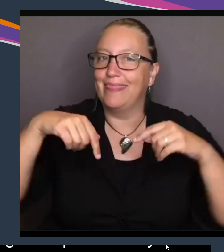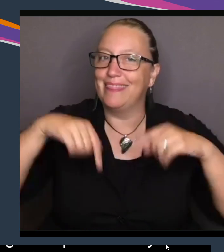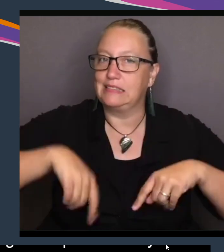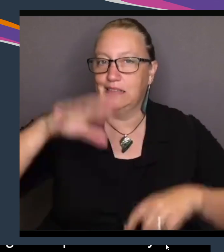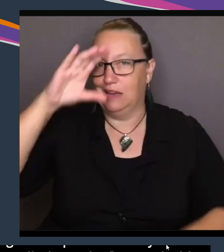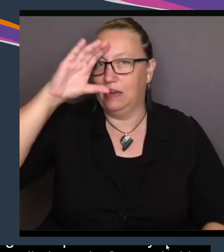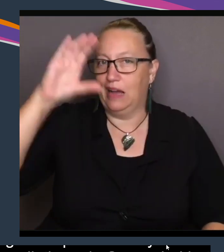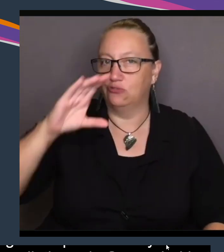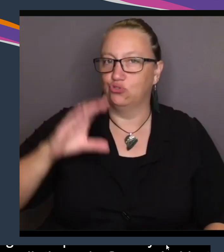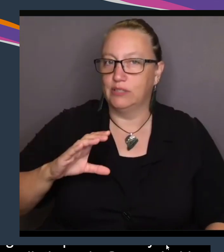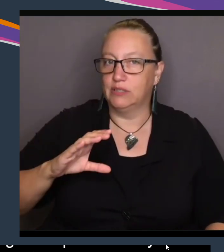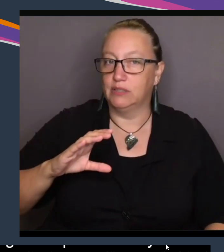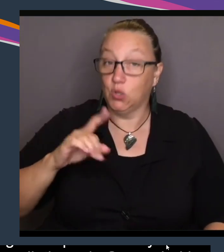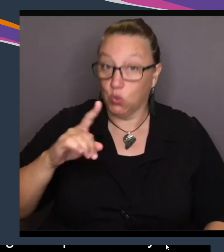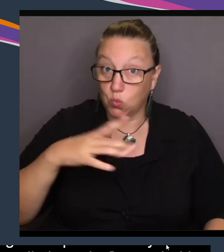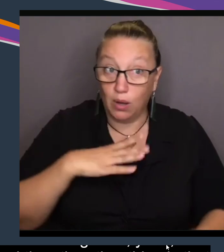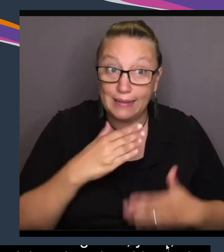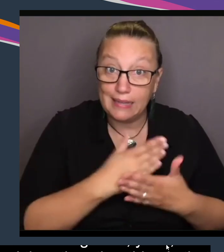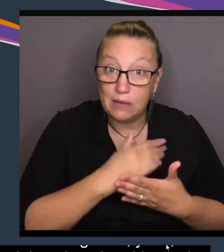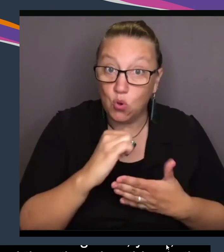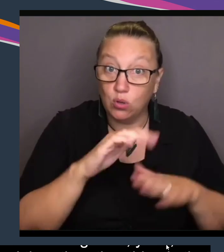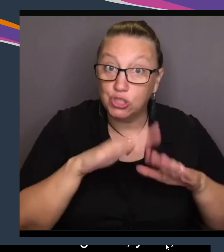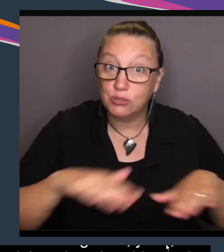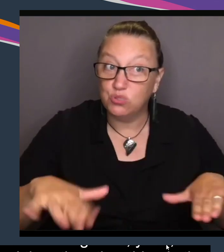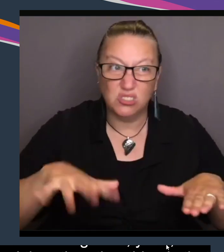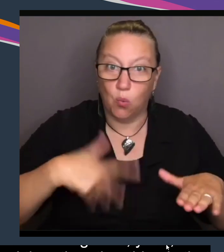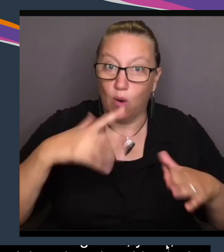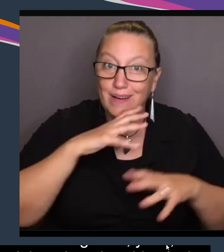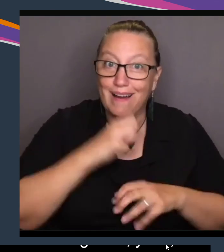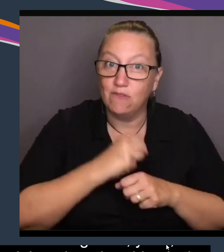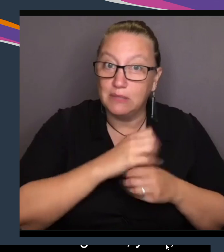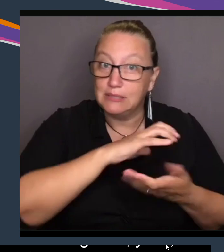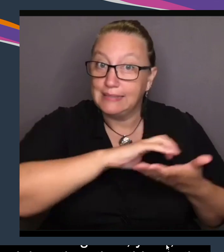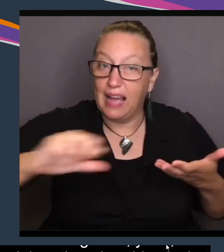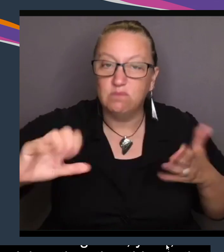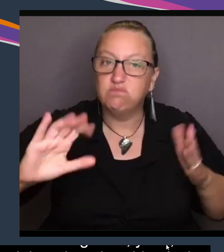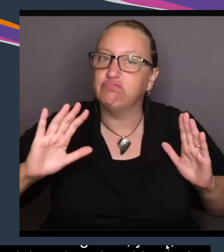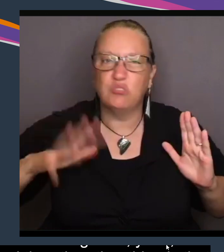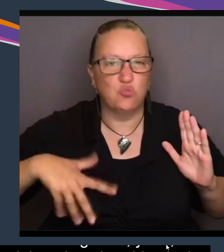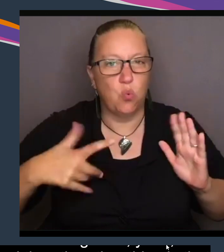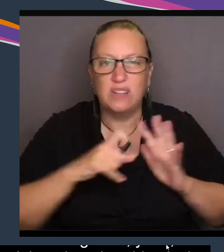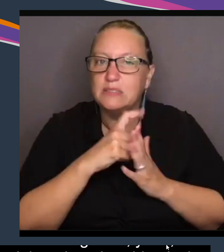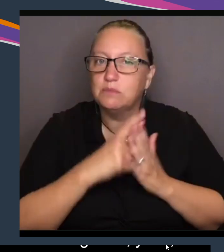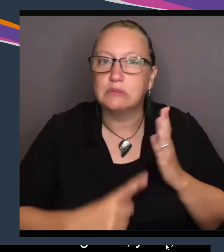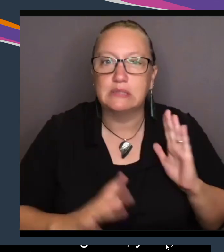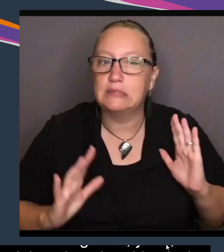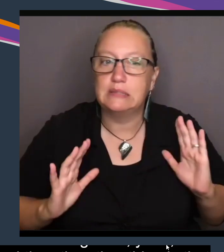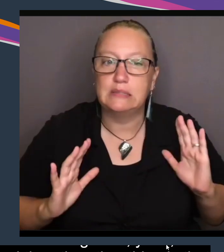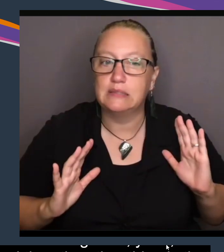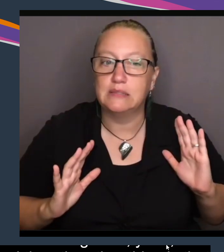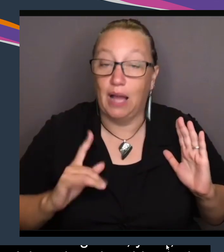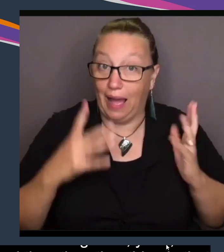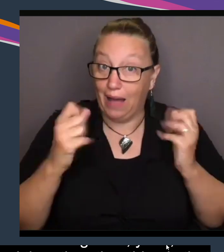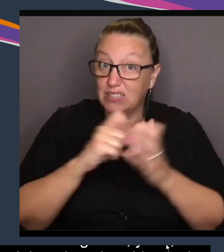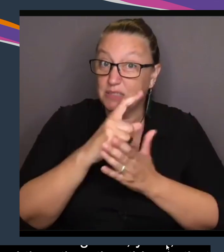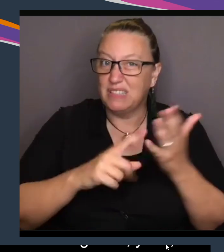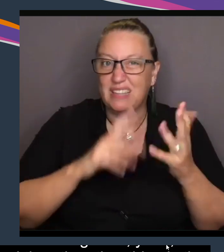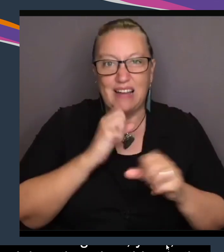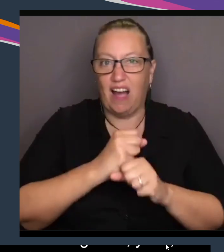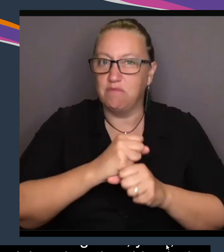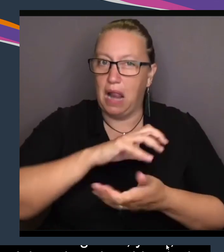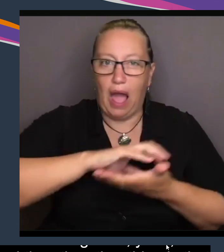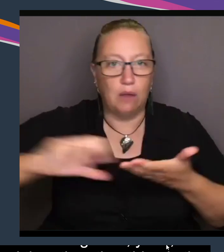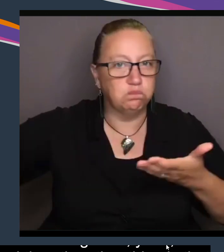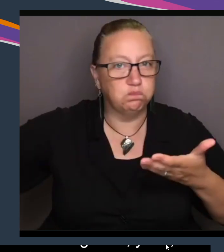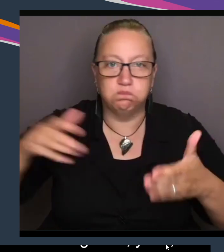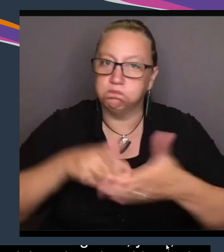keep your children with you. It is not a possibility. You are up against